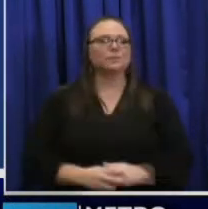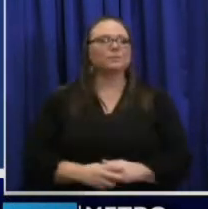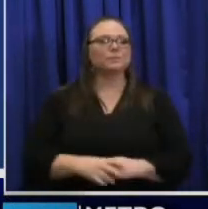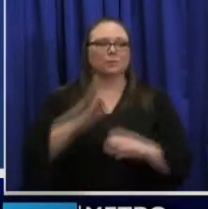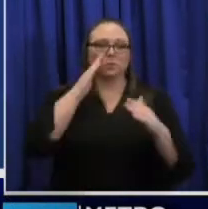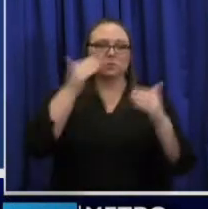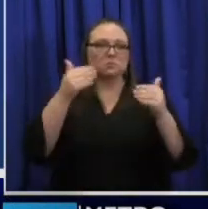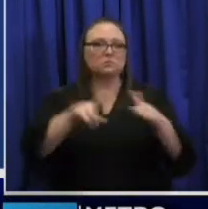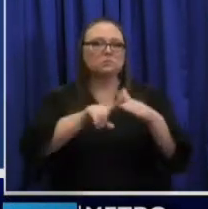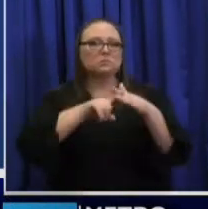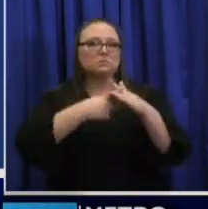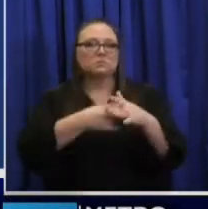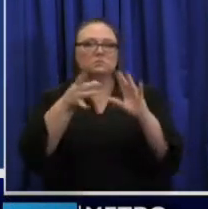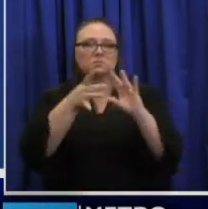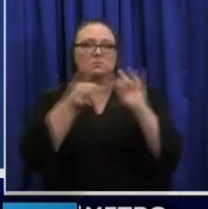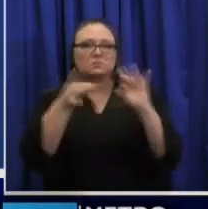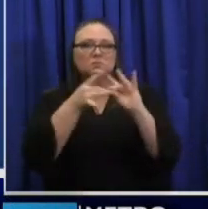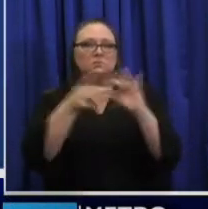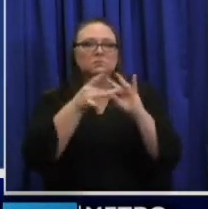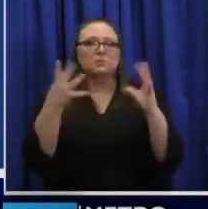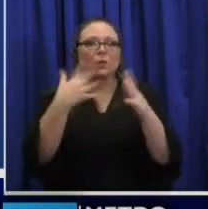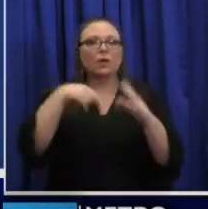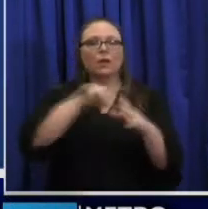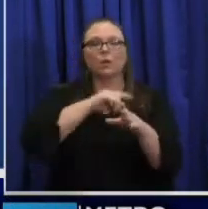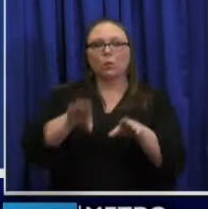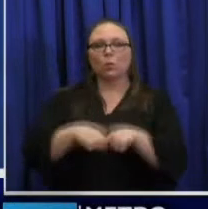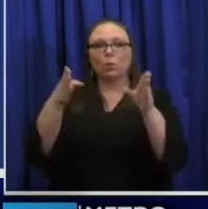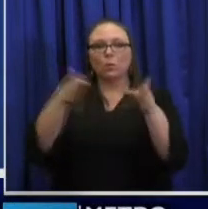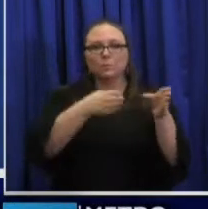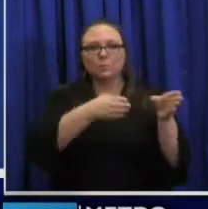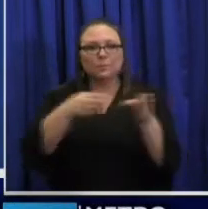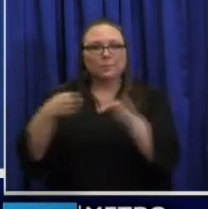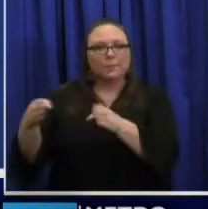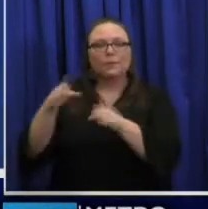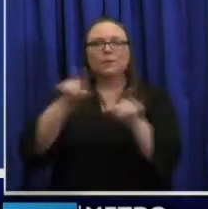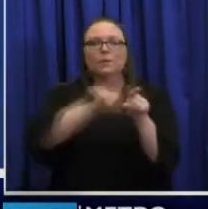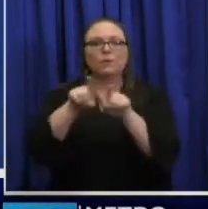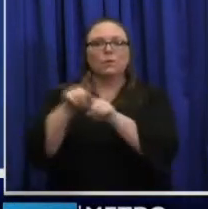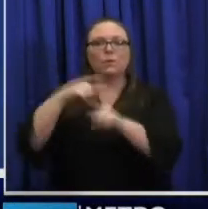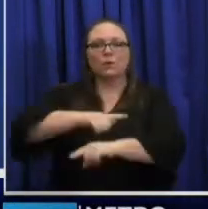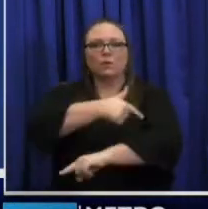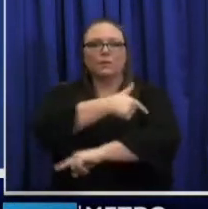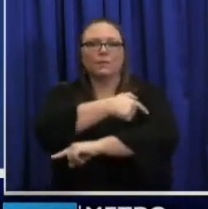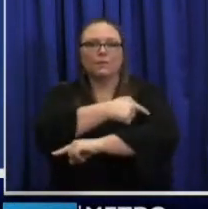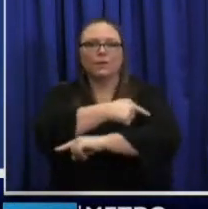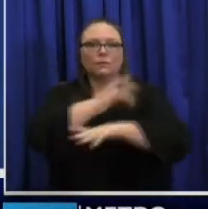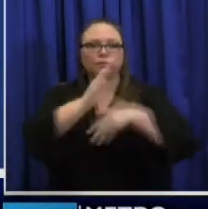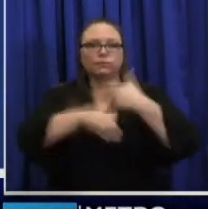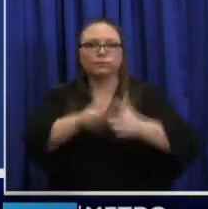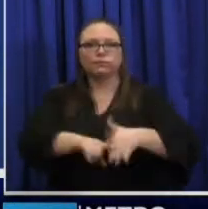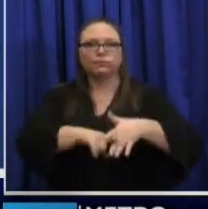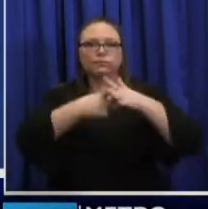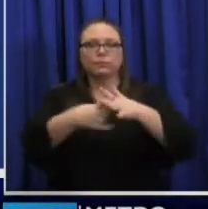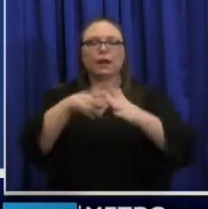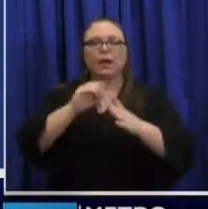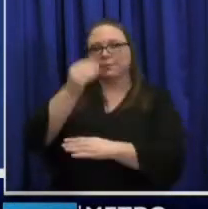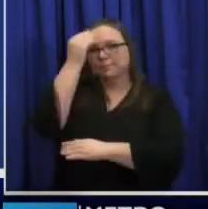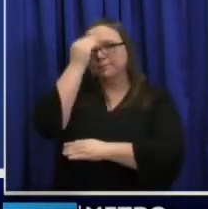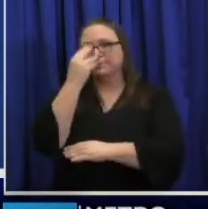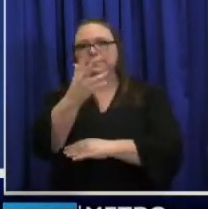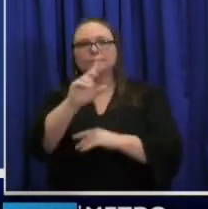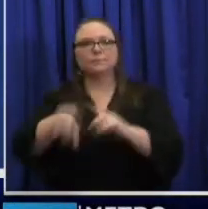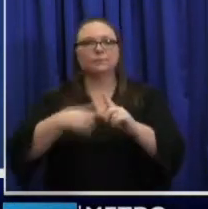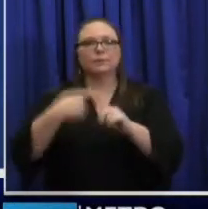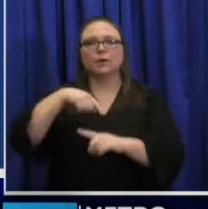start today's briefing by discussing our reopening strategy and then Metro's vaccine rollout, and give an update on our